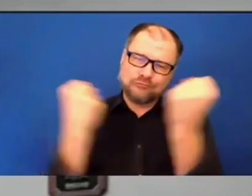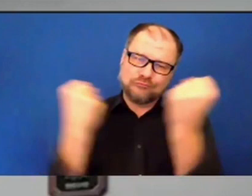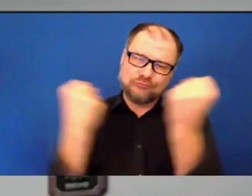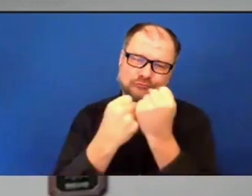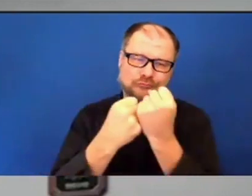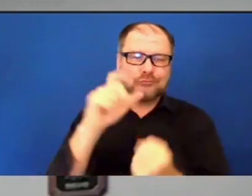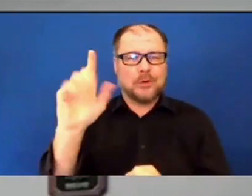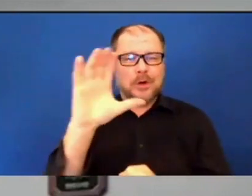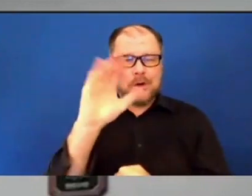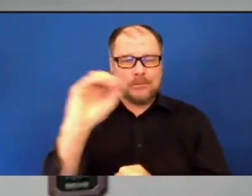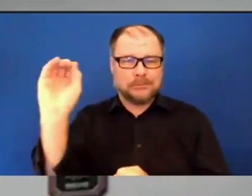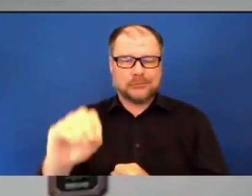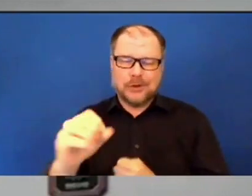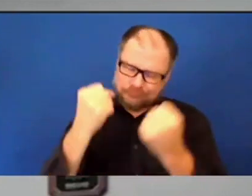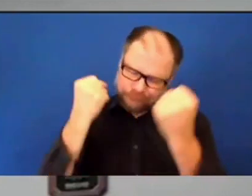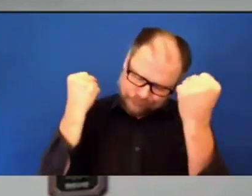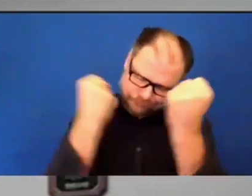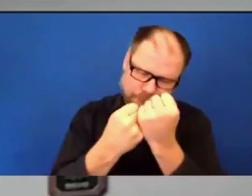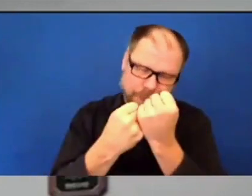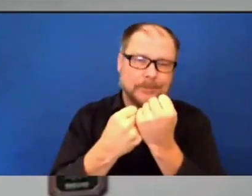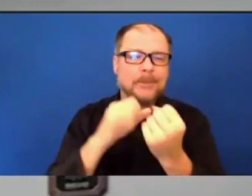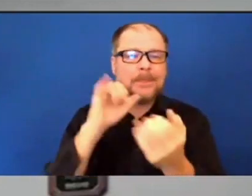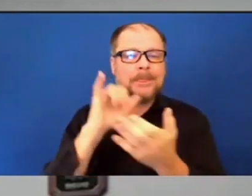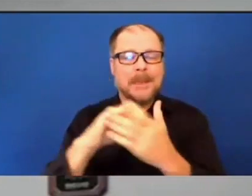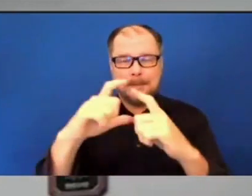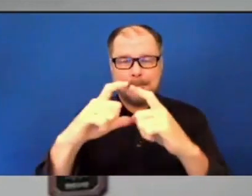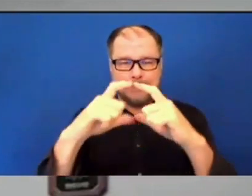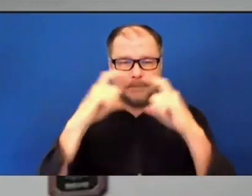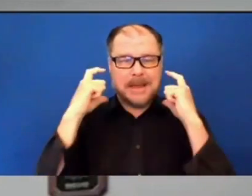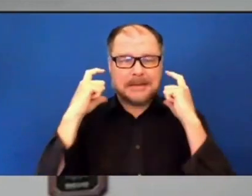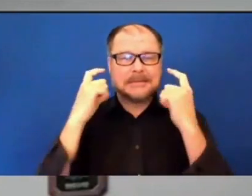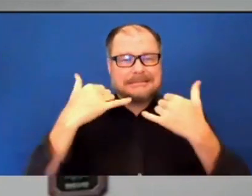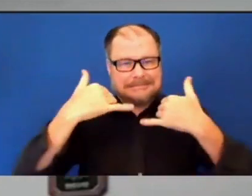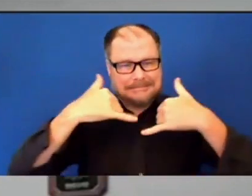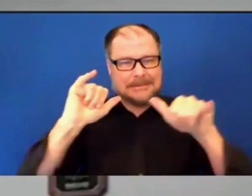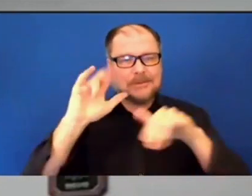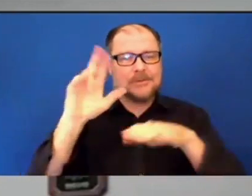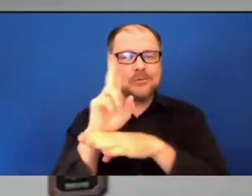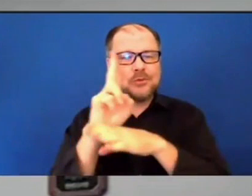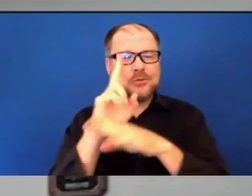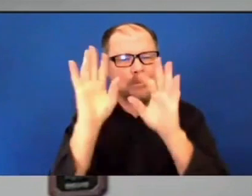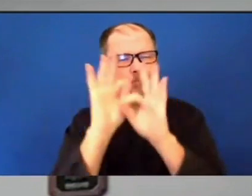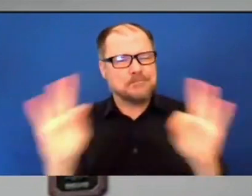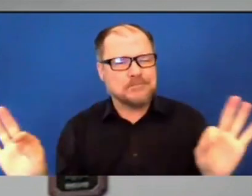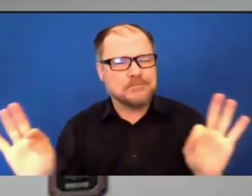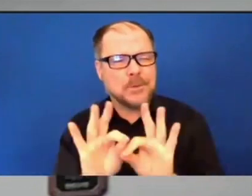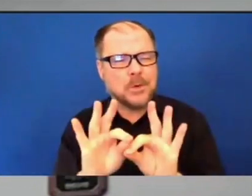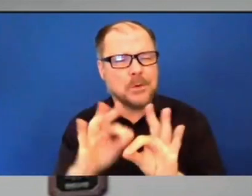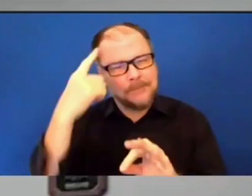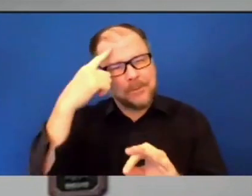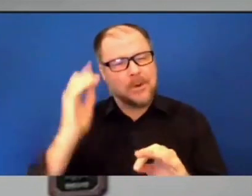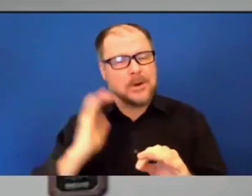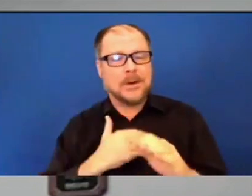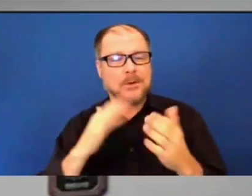health perspective, is that masking is still important in our community. We know that we still